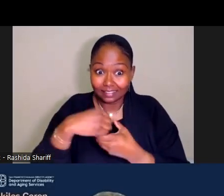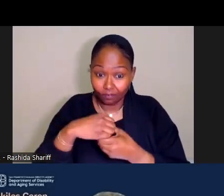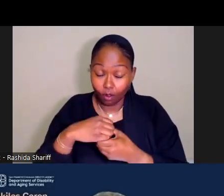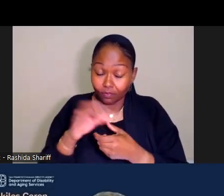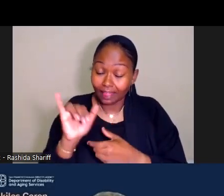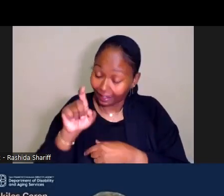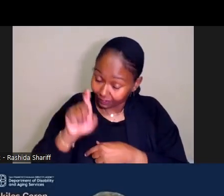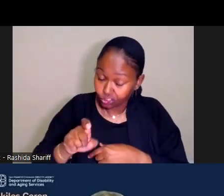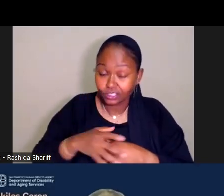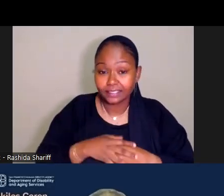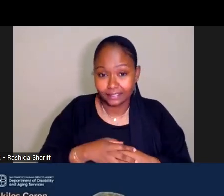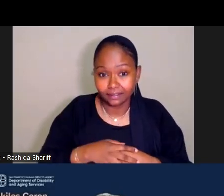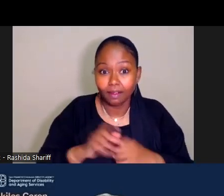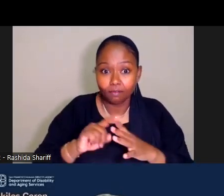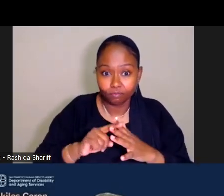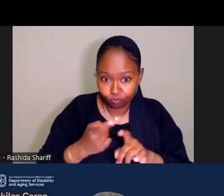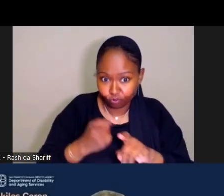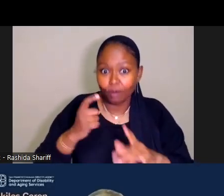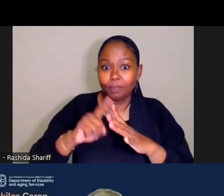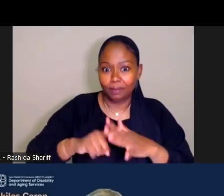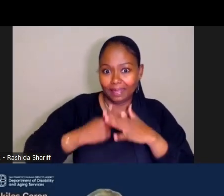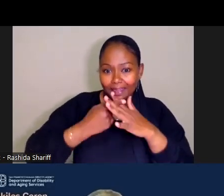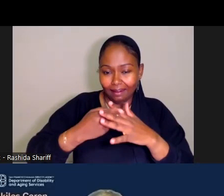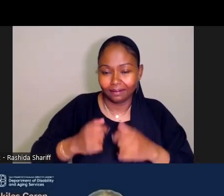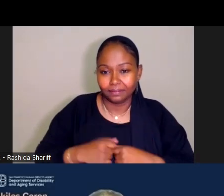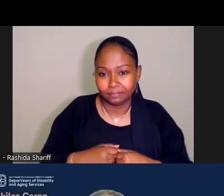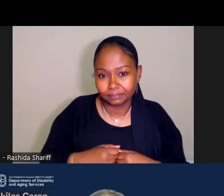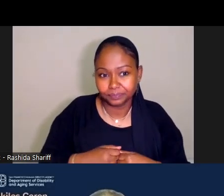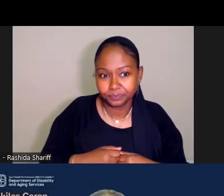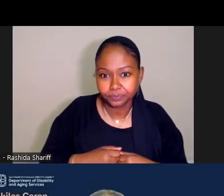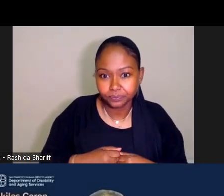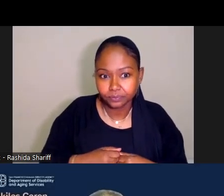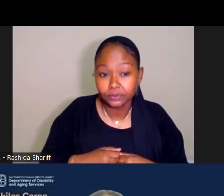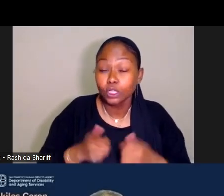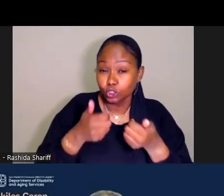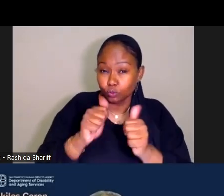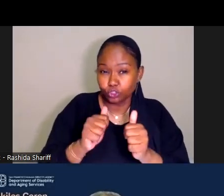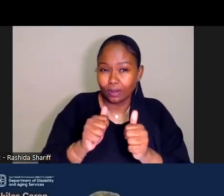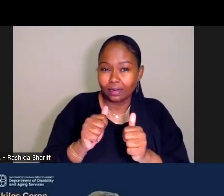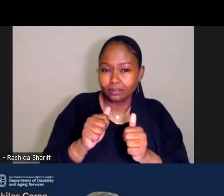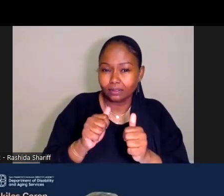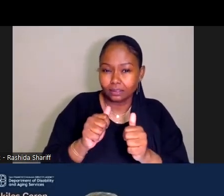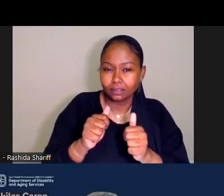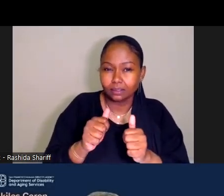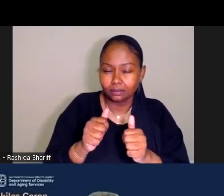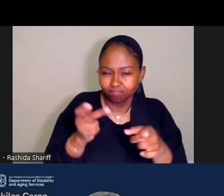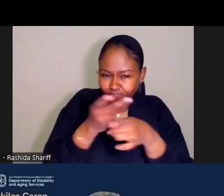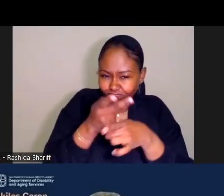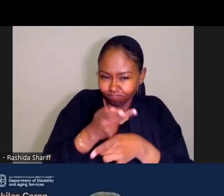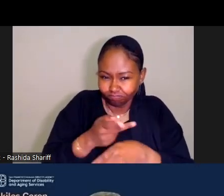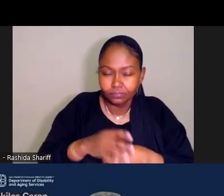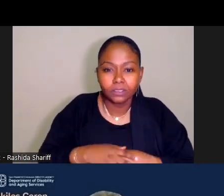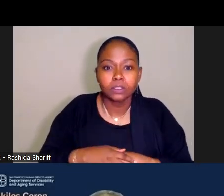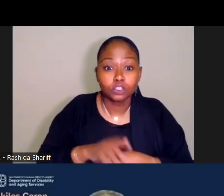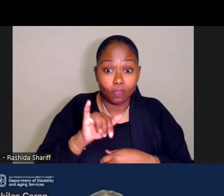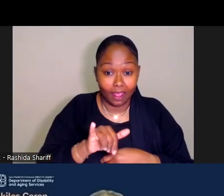of an inquiry when we are trying to design a way to intervene. So the work group is